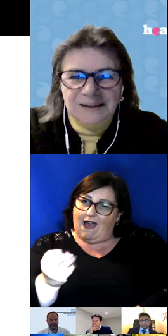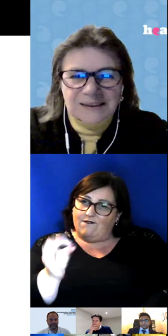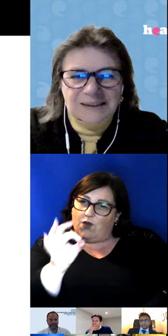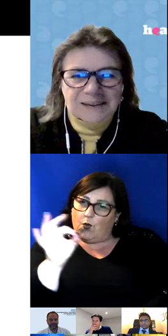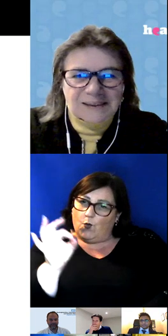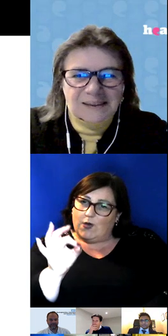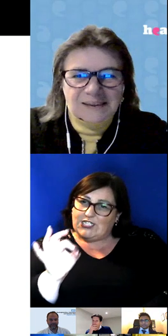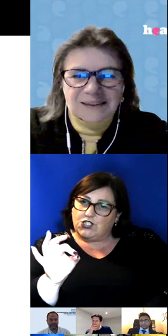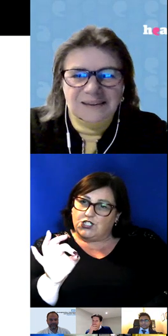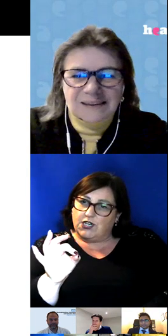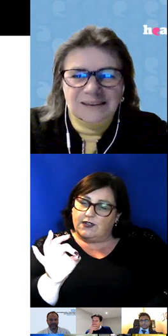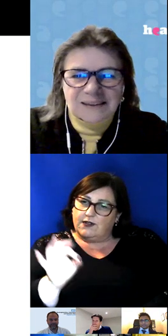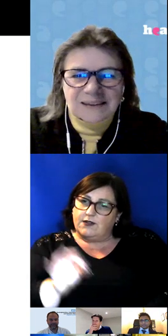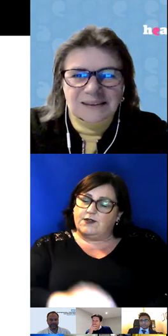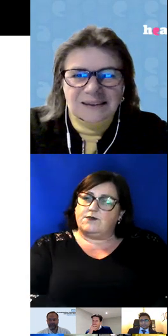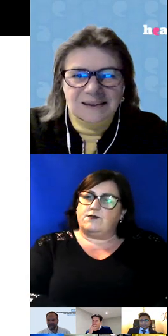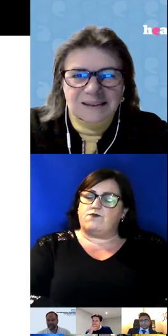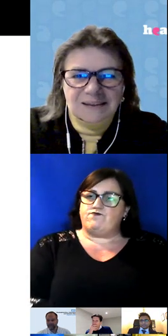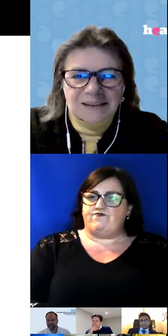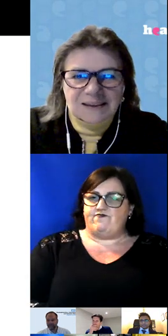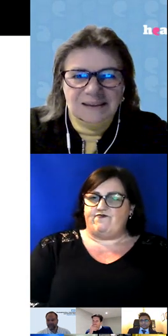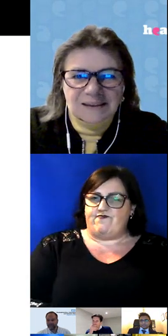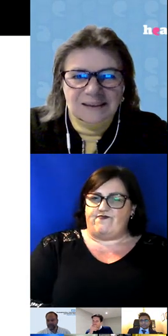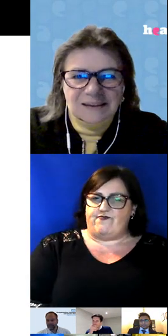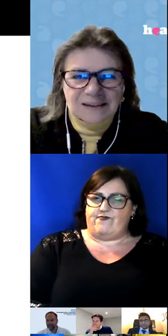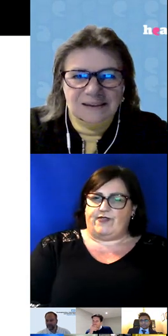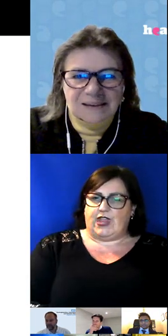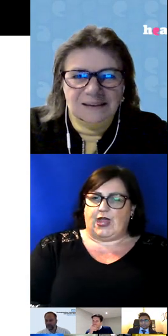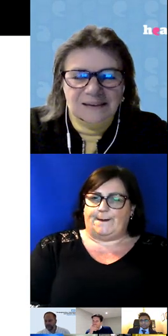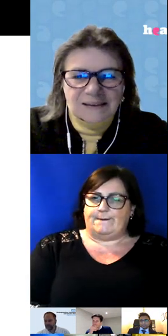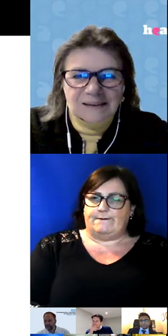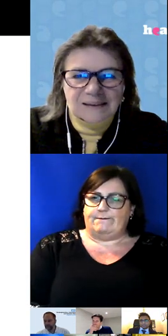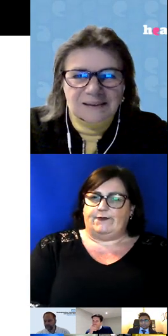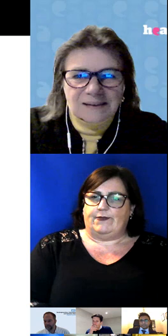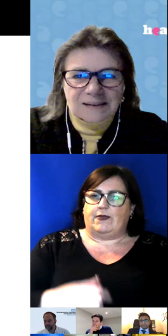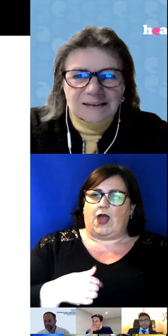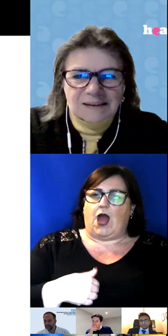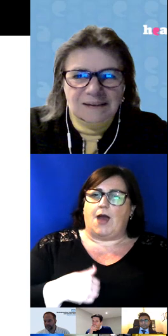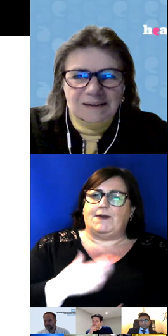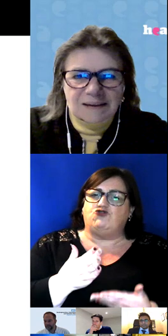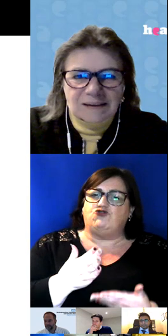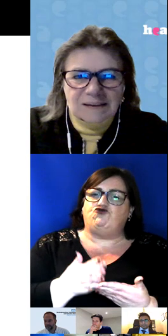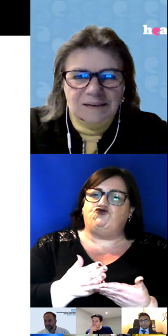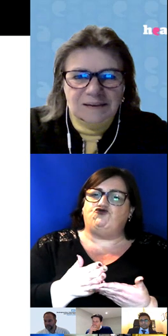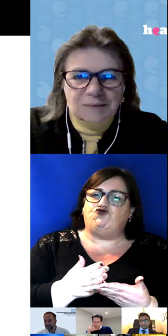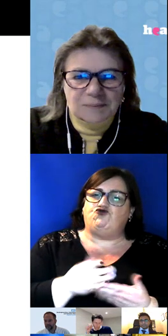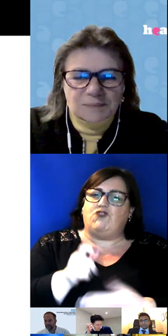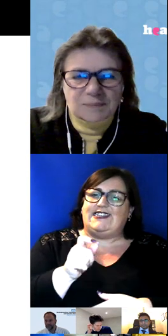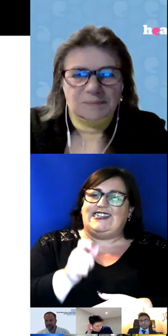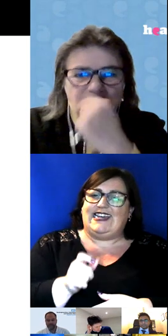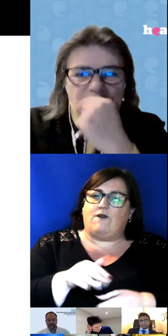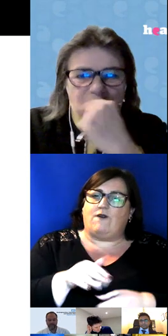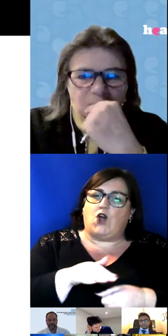Thank you. My name is Deborah Catherall. I'm a trustee of a local arthritis charity. And one aspect that goes